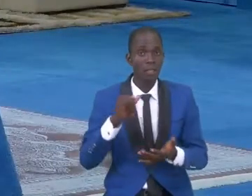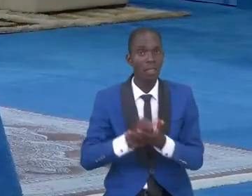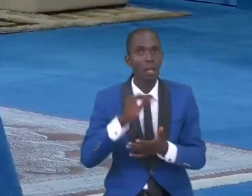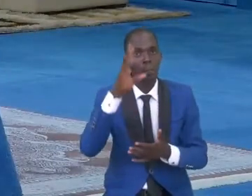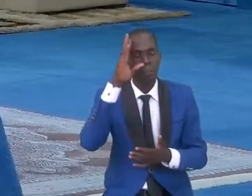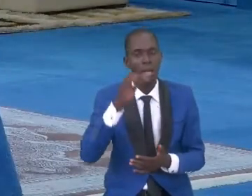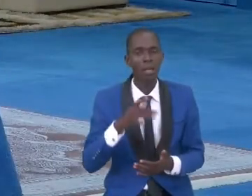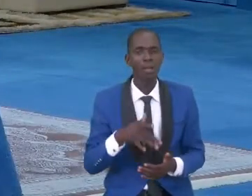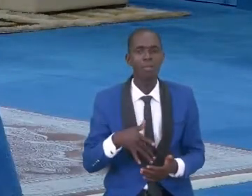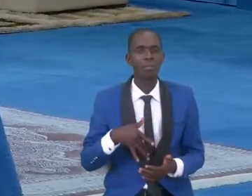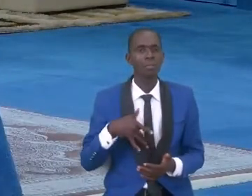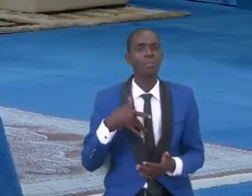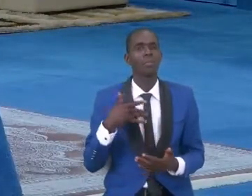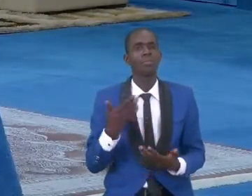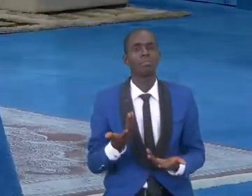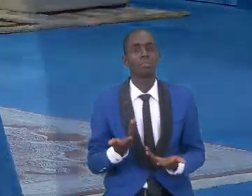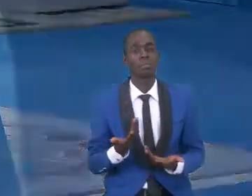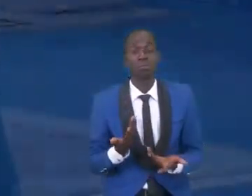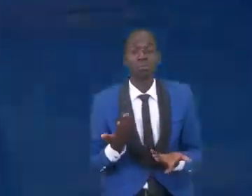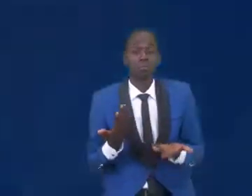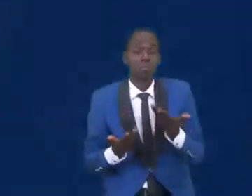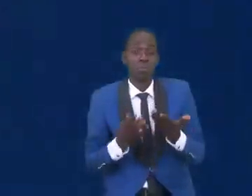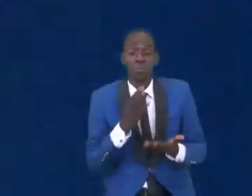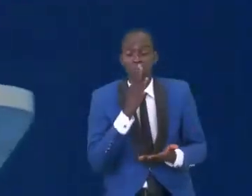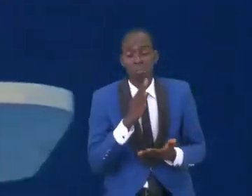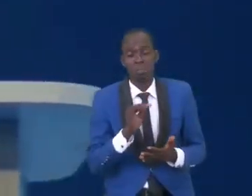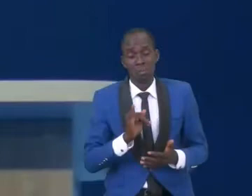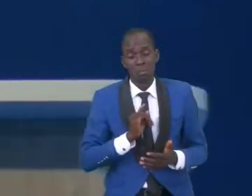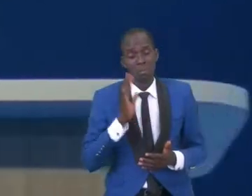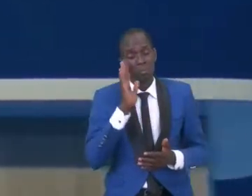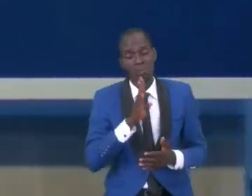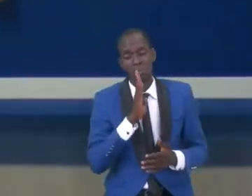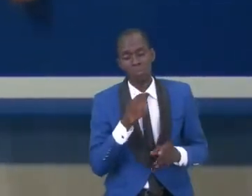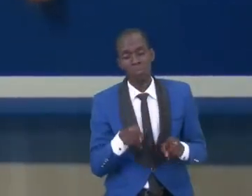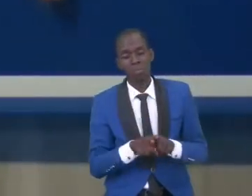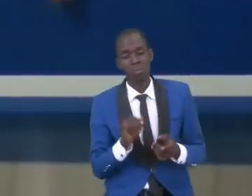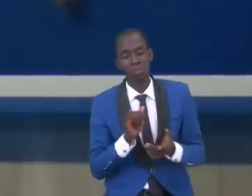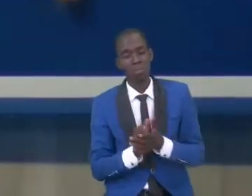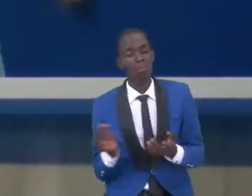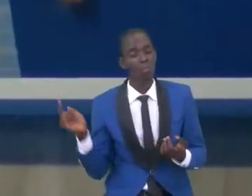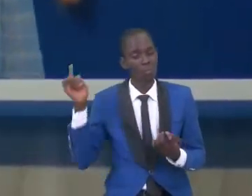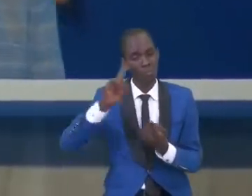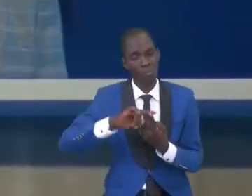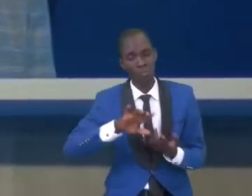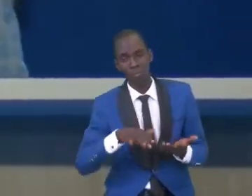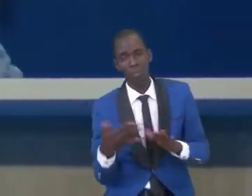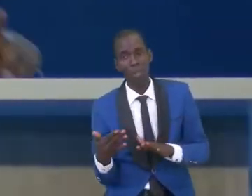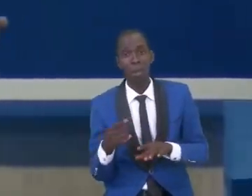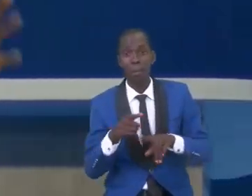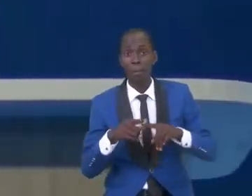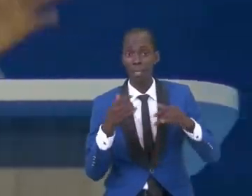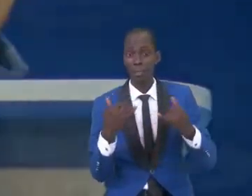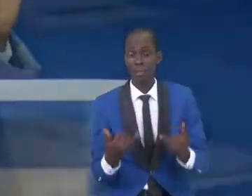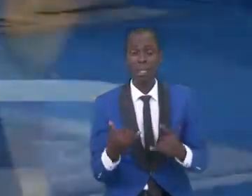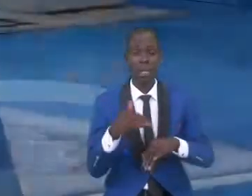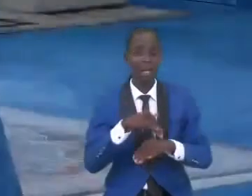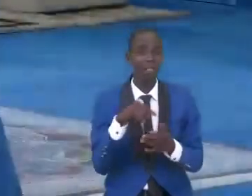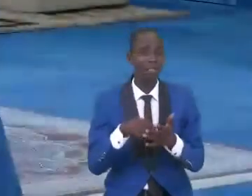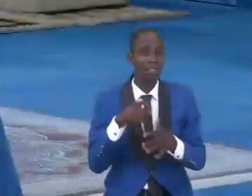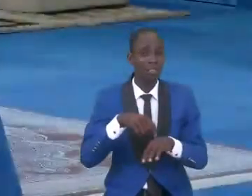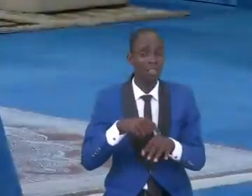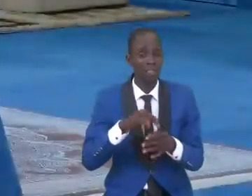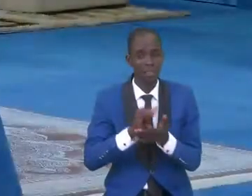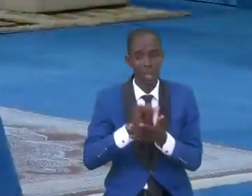felt he will remain like that until he died. Actually, at this time now, he was already